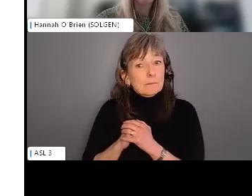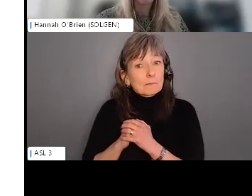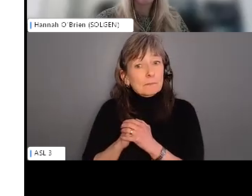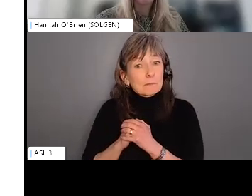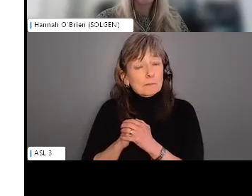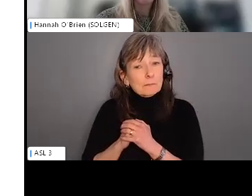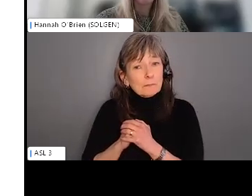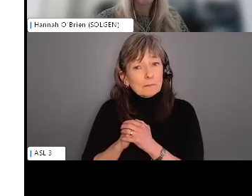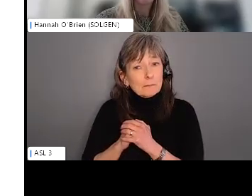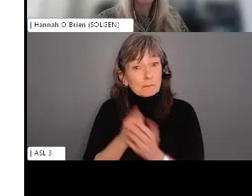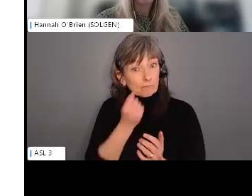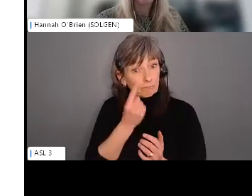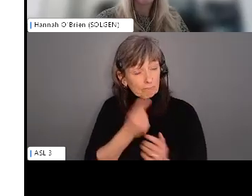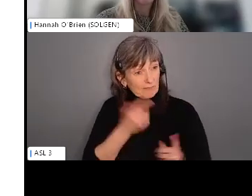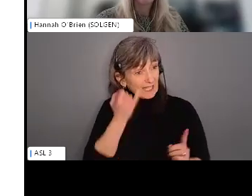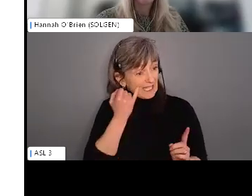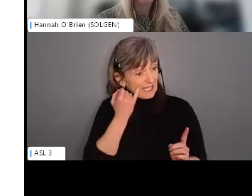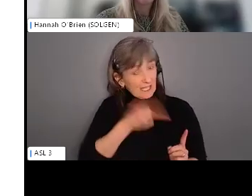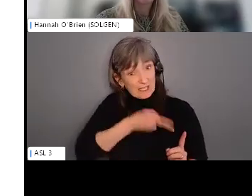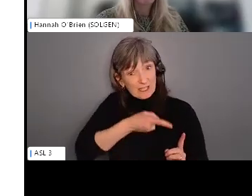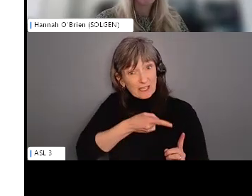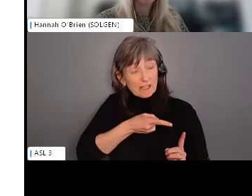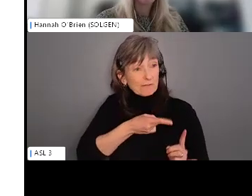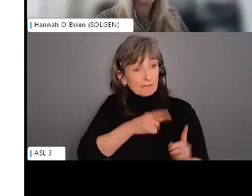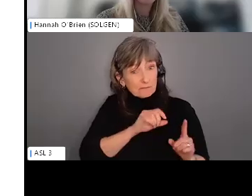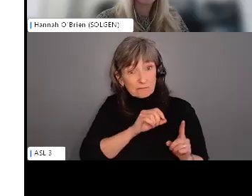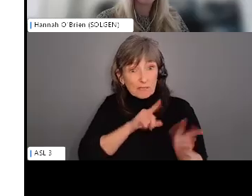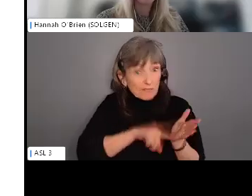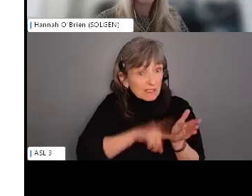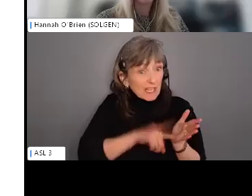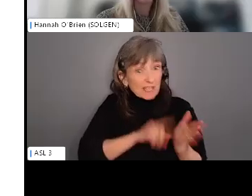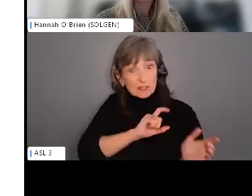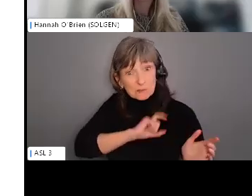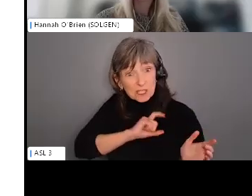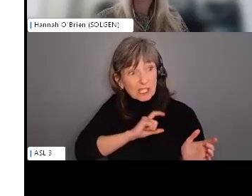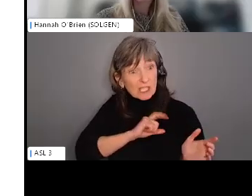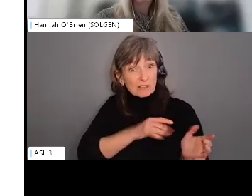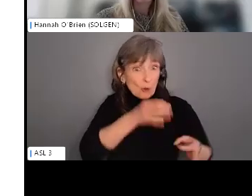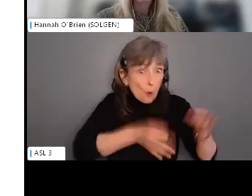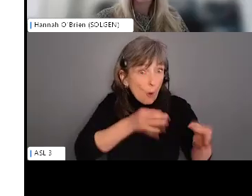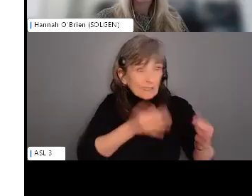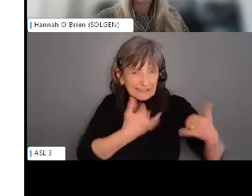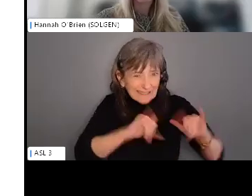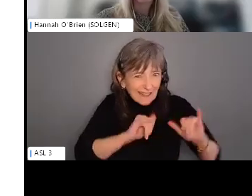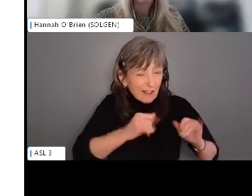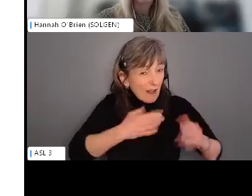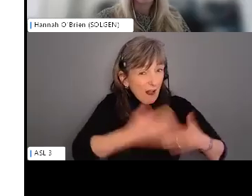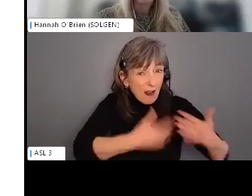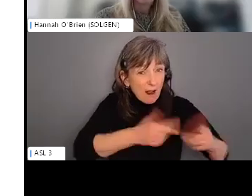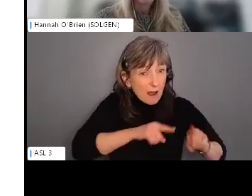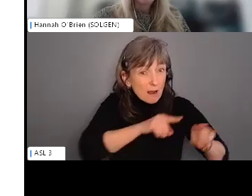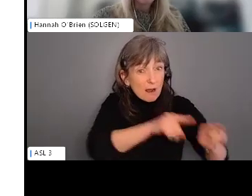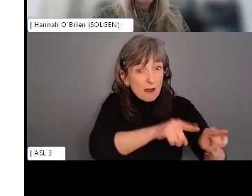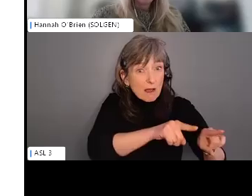case if it's currently going through the criminal justice system. So Often we're reviewing